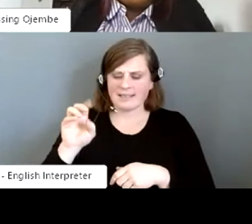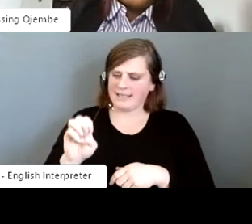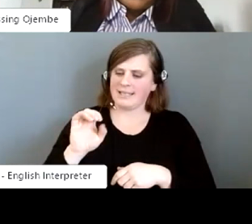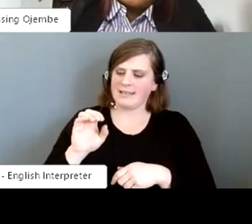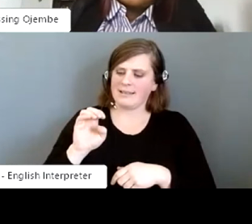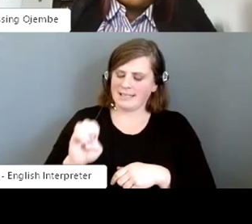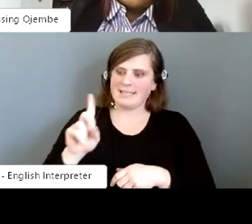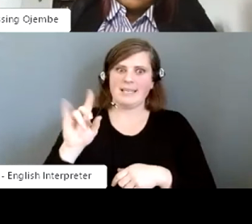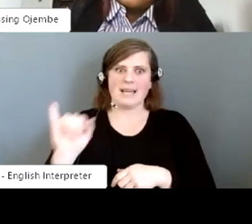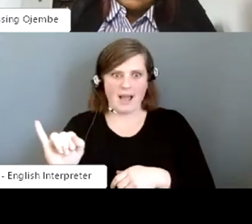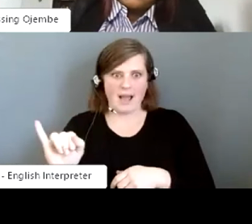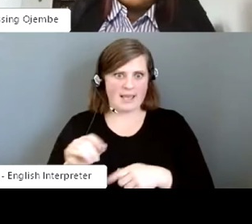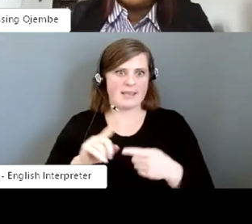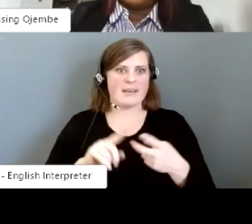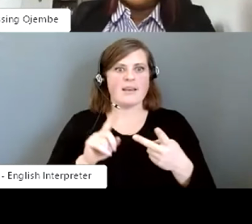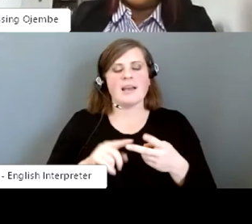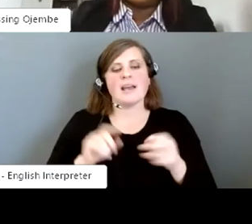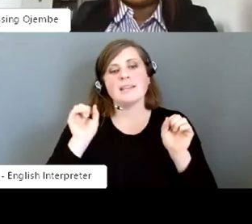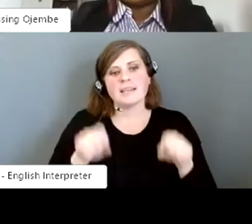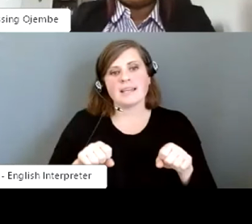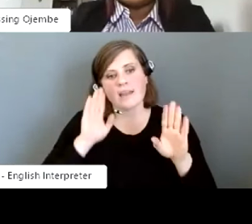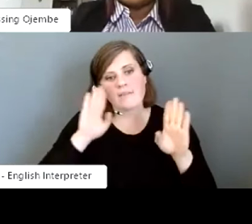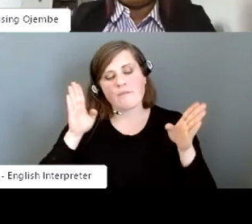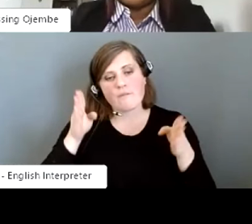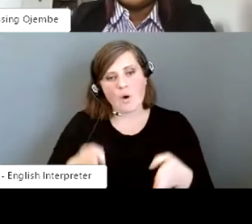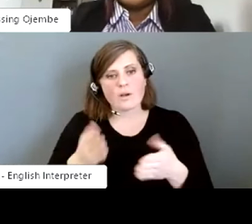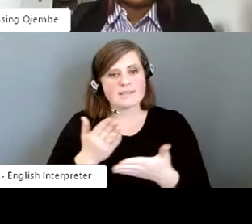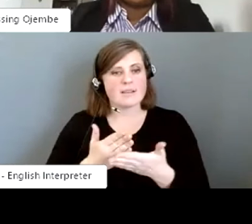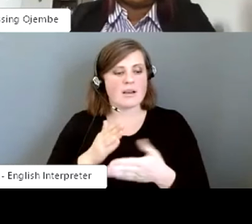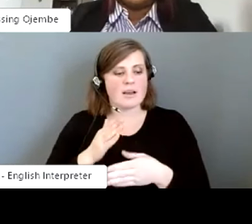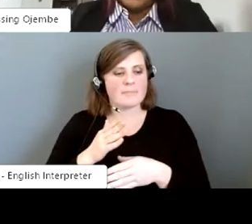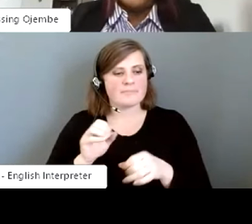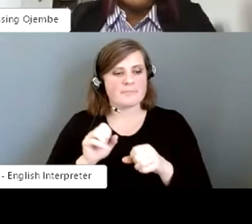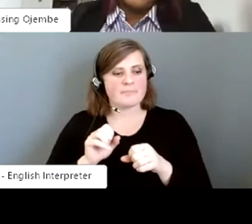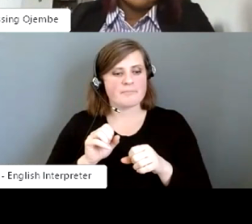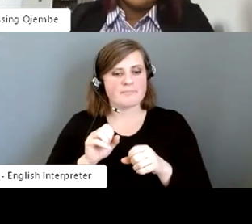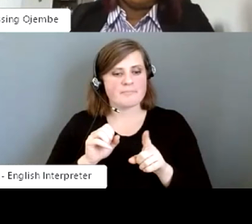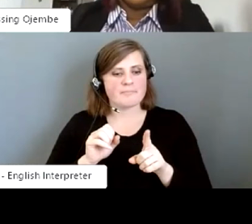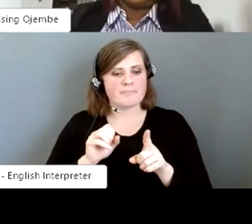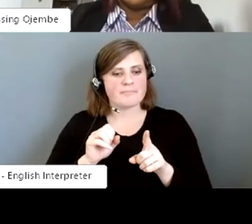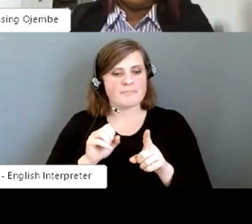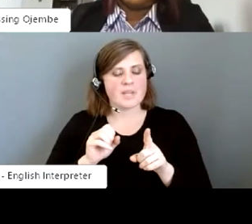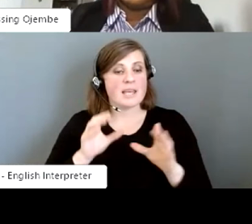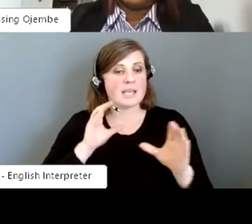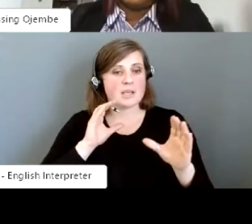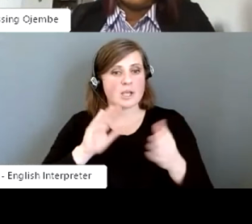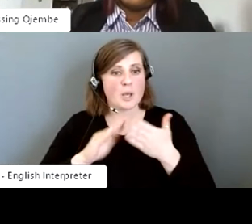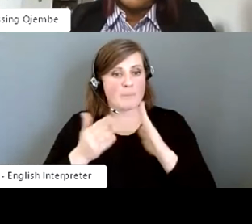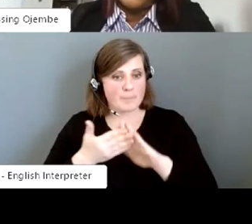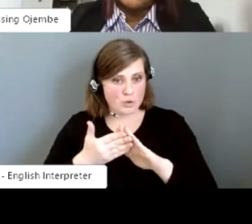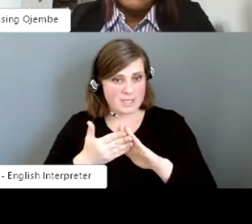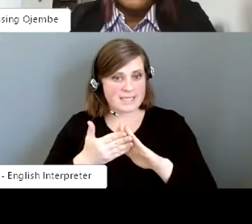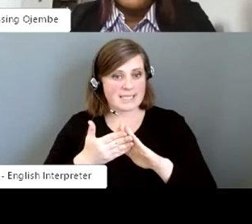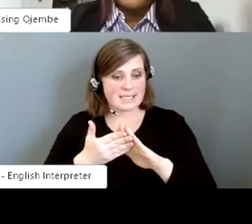addressed by simple acts such as targeting some systemic, organizational, and community individual levels